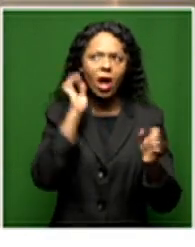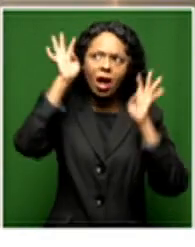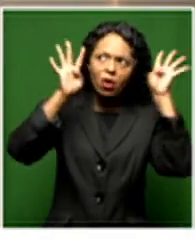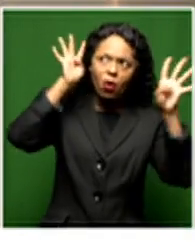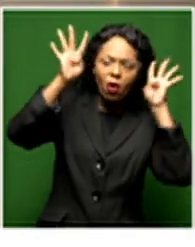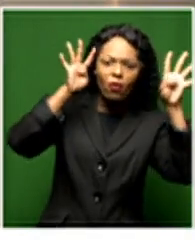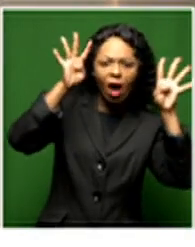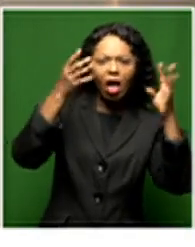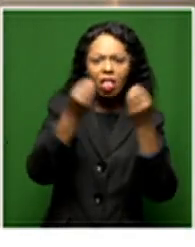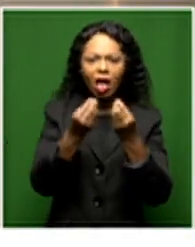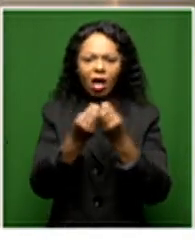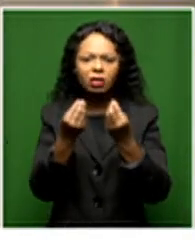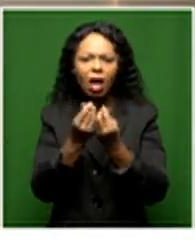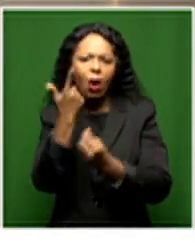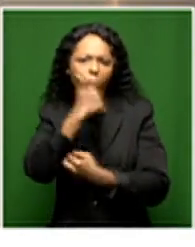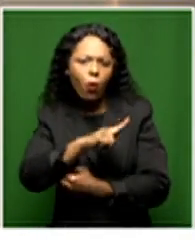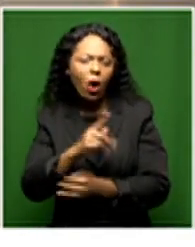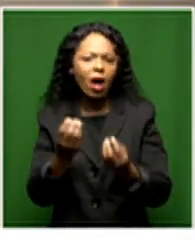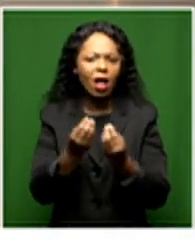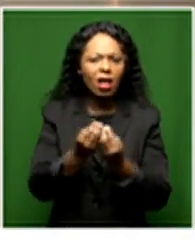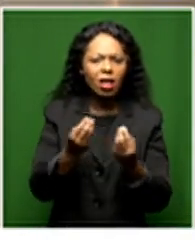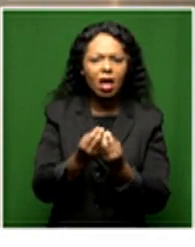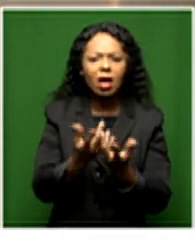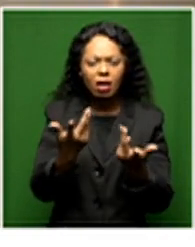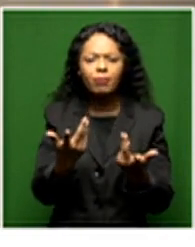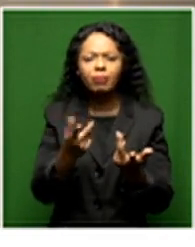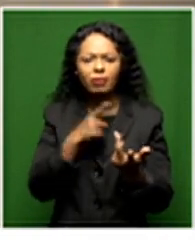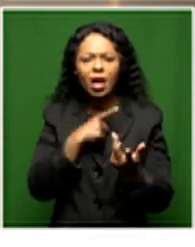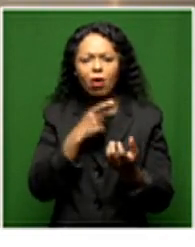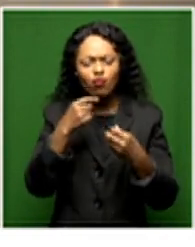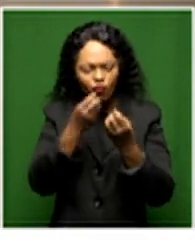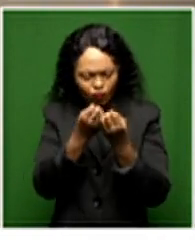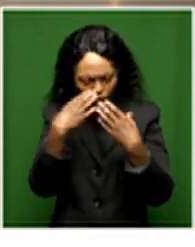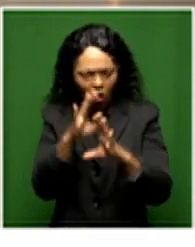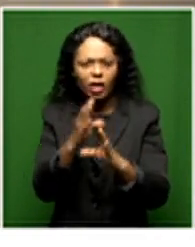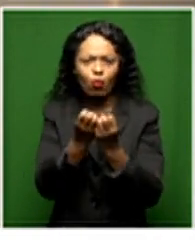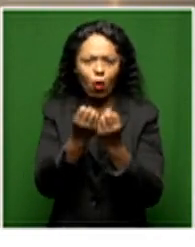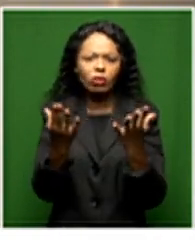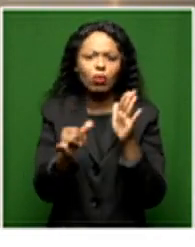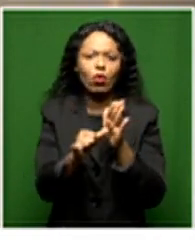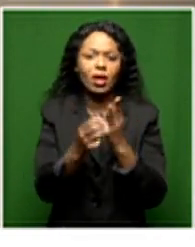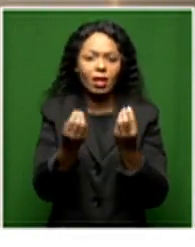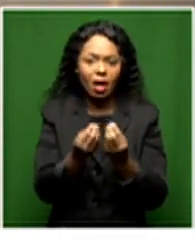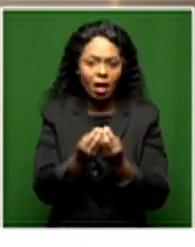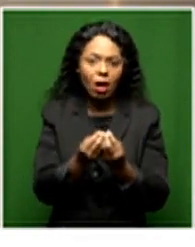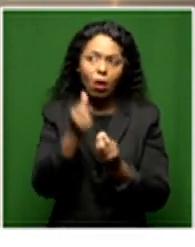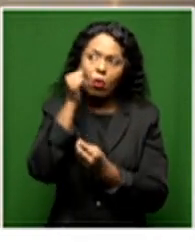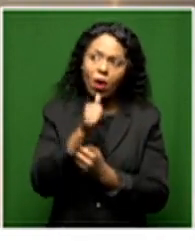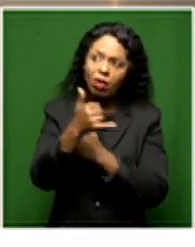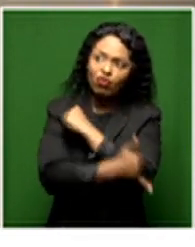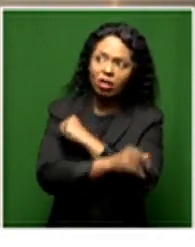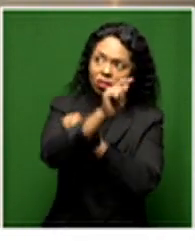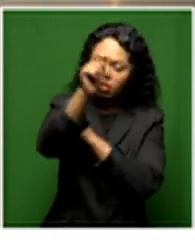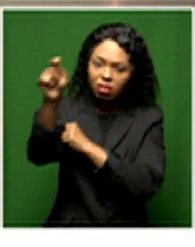be considered a luxury, we absolutely, out of necessity, would have focused on the most important things. And so when the world needed to